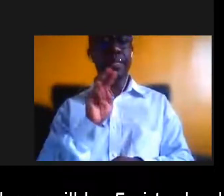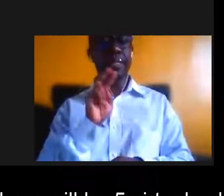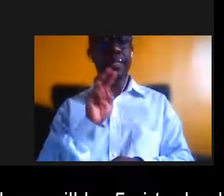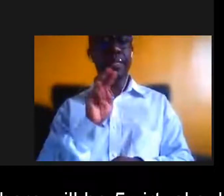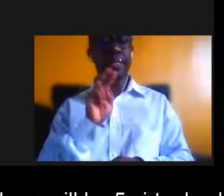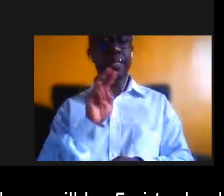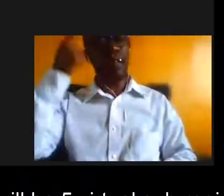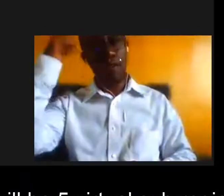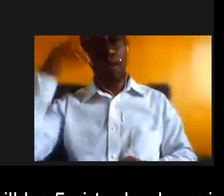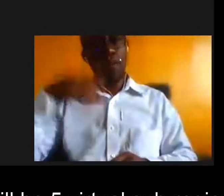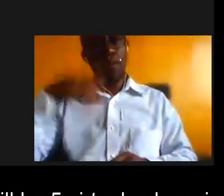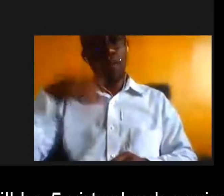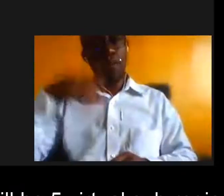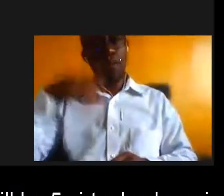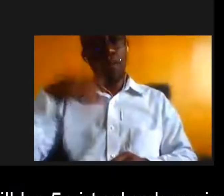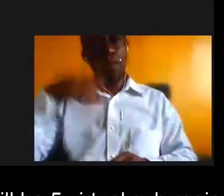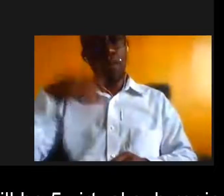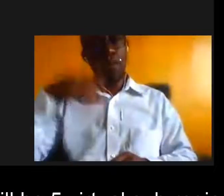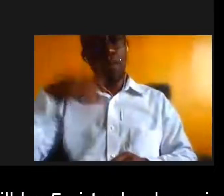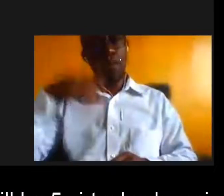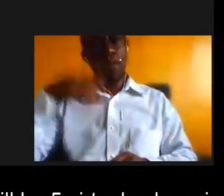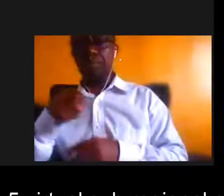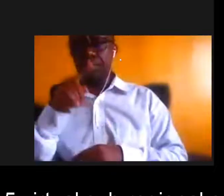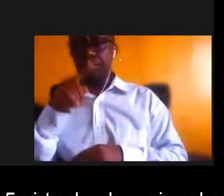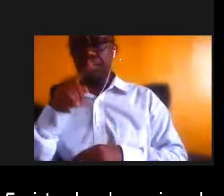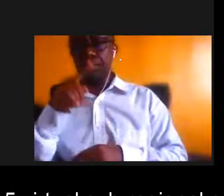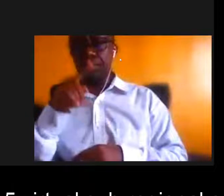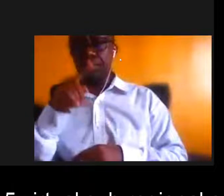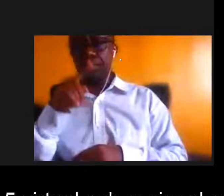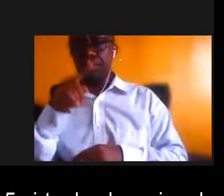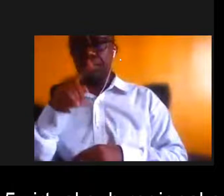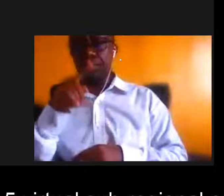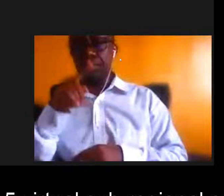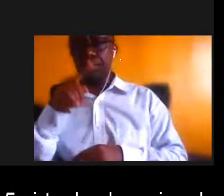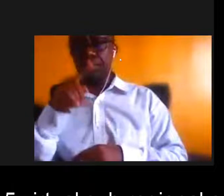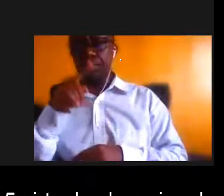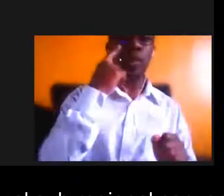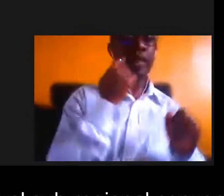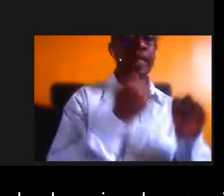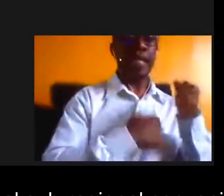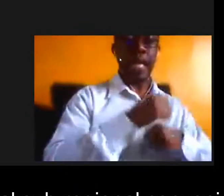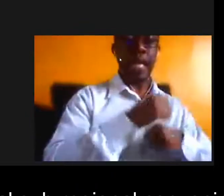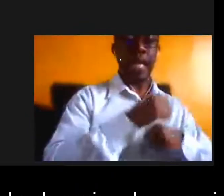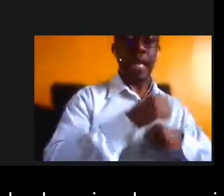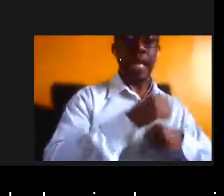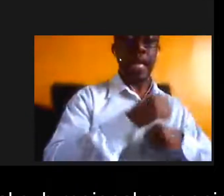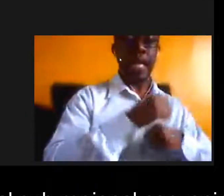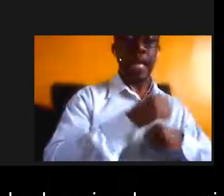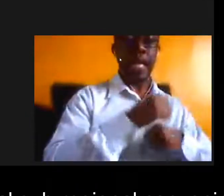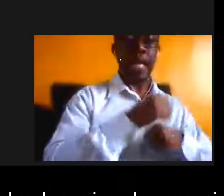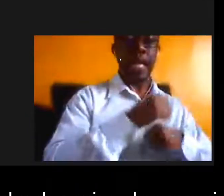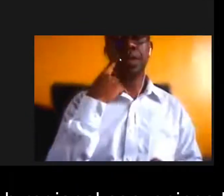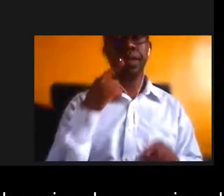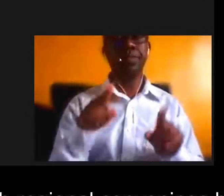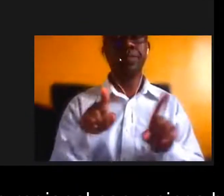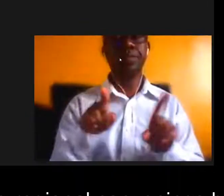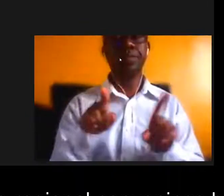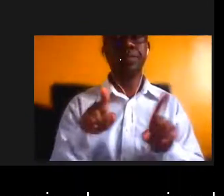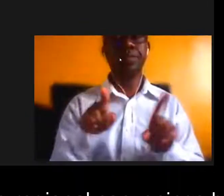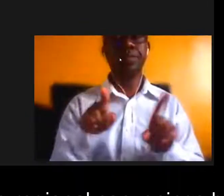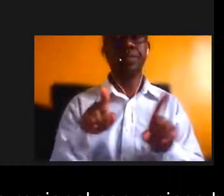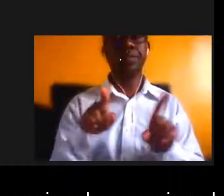of the commercial sex exploitation and the trafficking. We've seen that in Uganda right now,